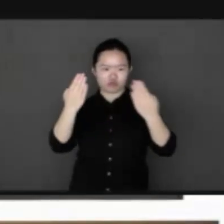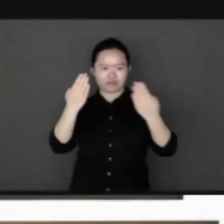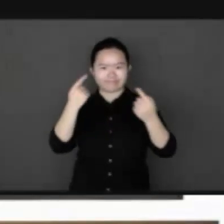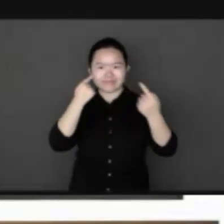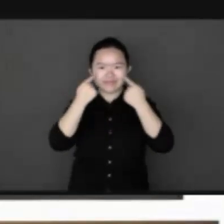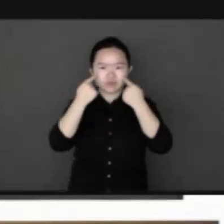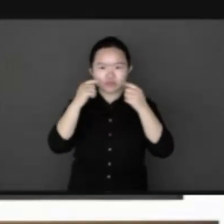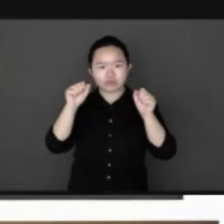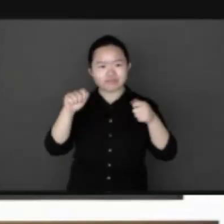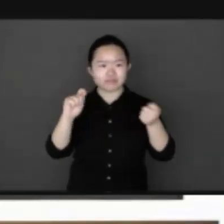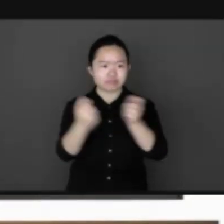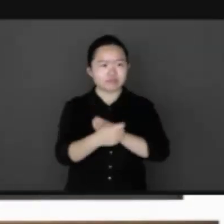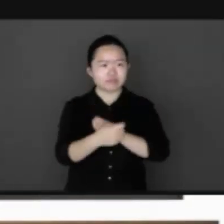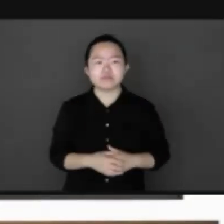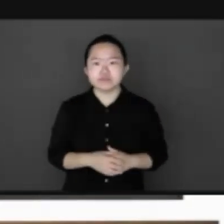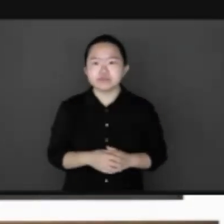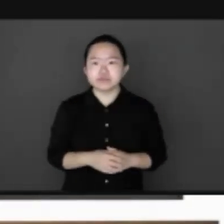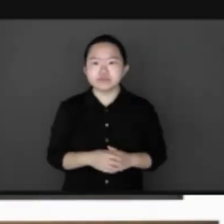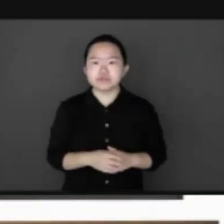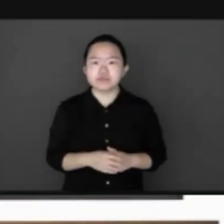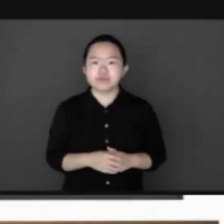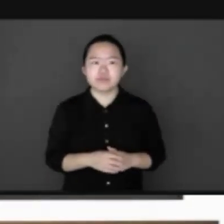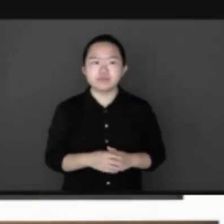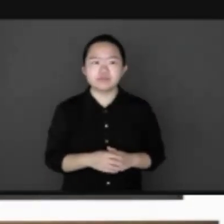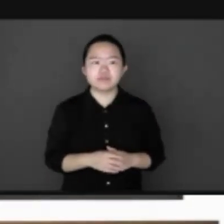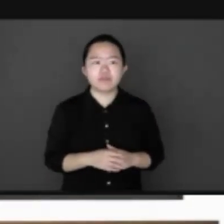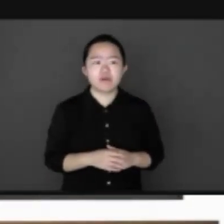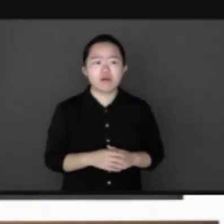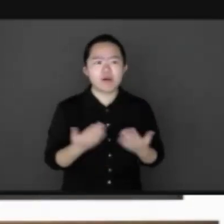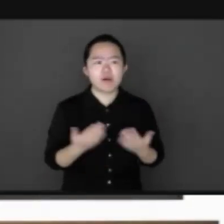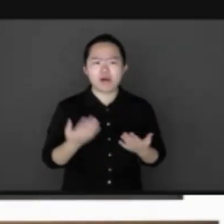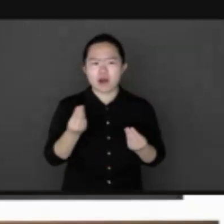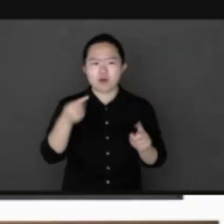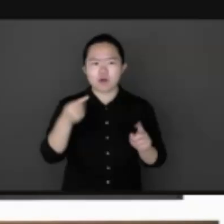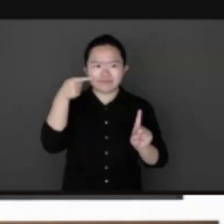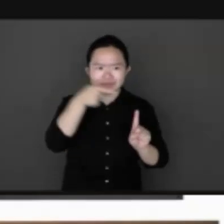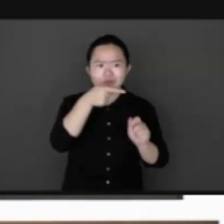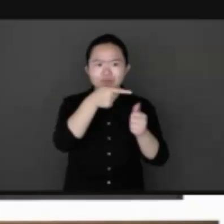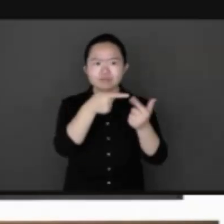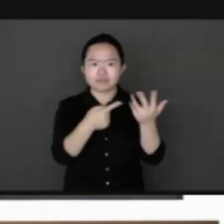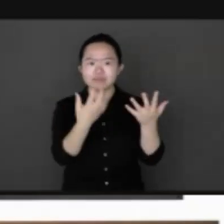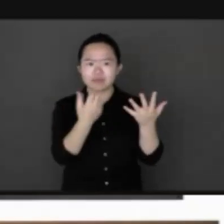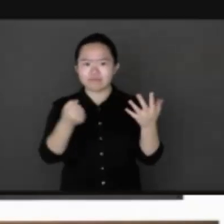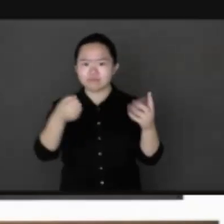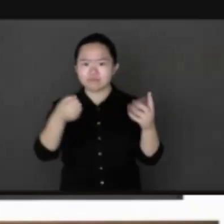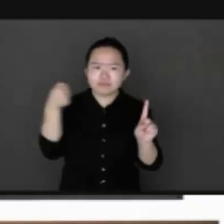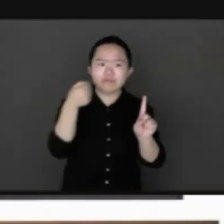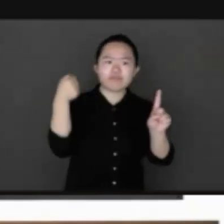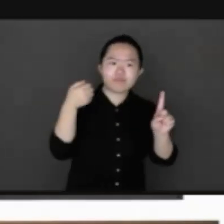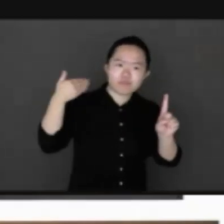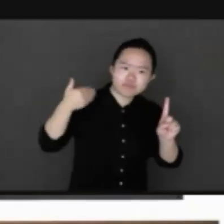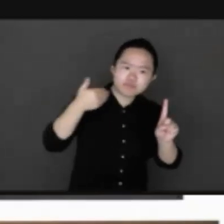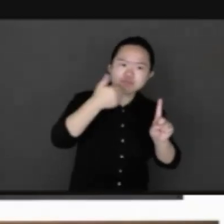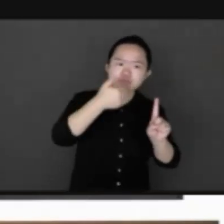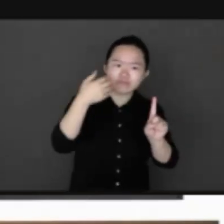is there a possibility, for example, to rule them out and to say all captions need to be open captions, because open captions are the